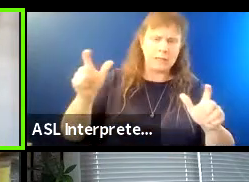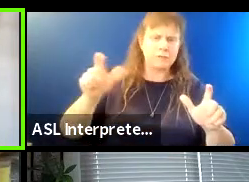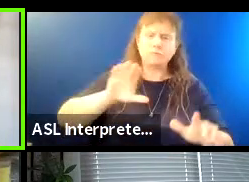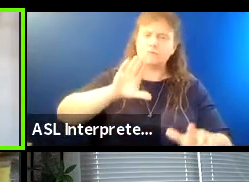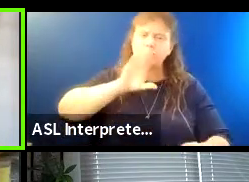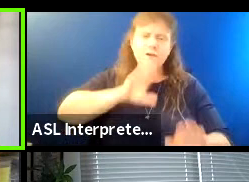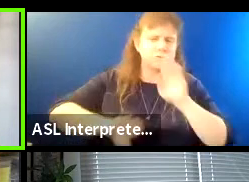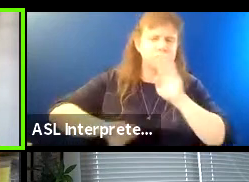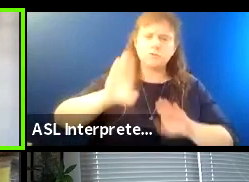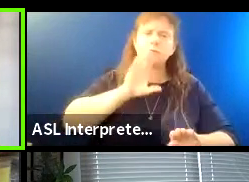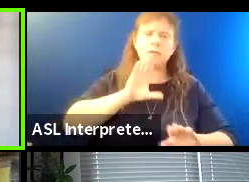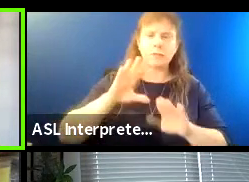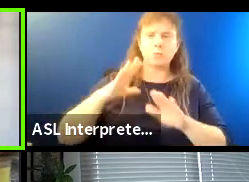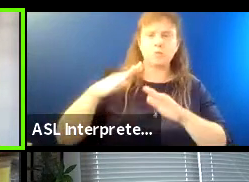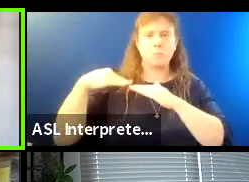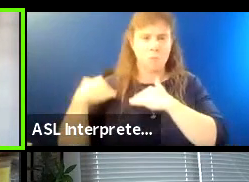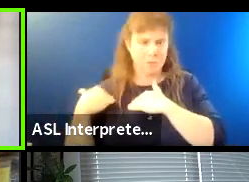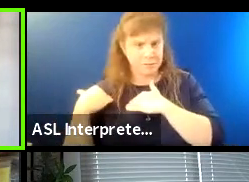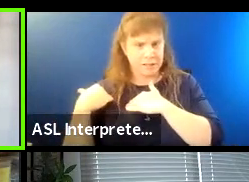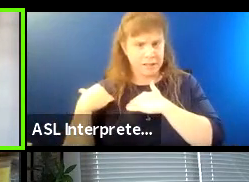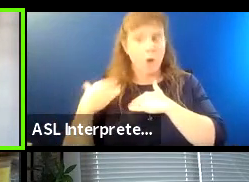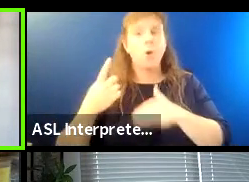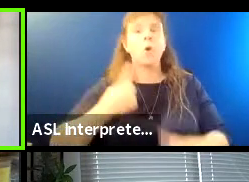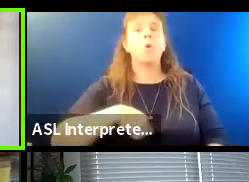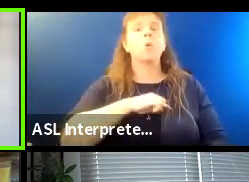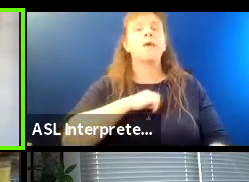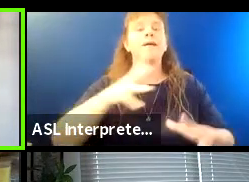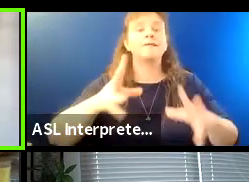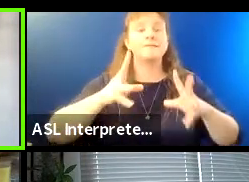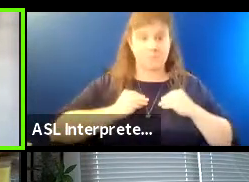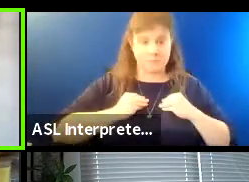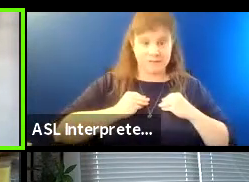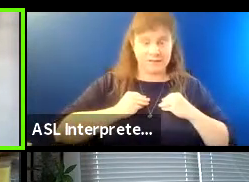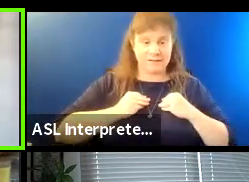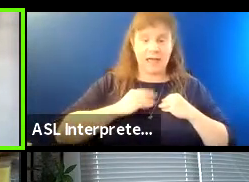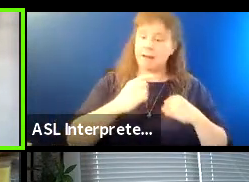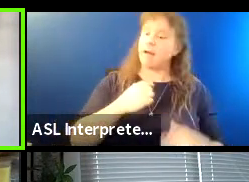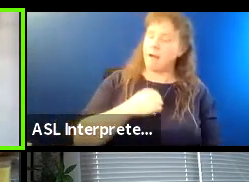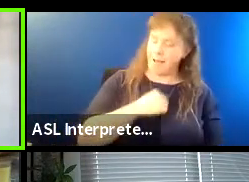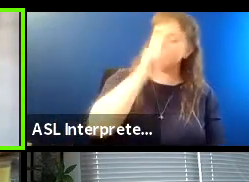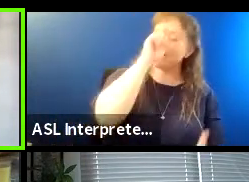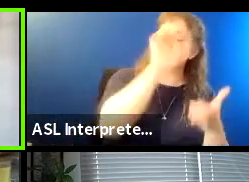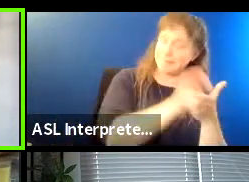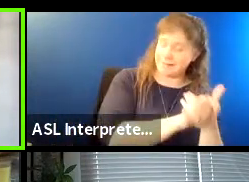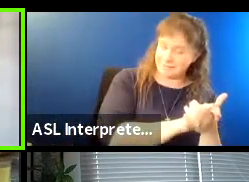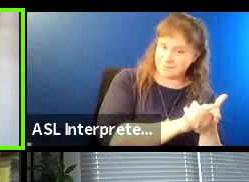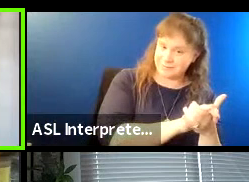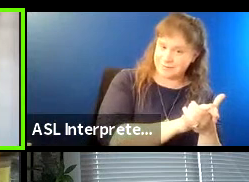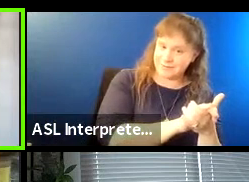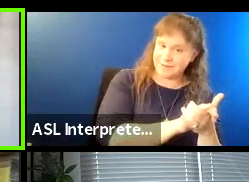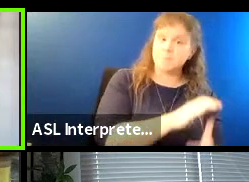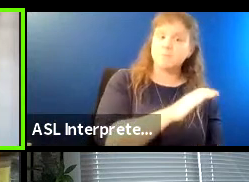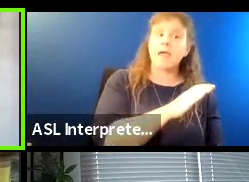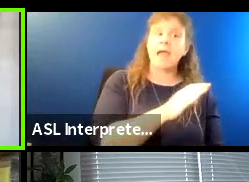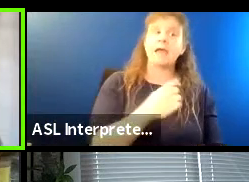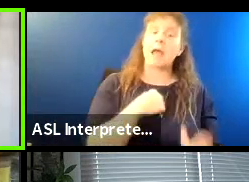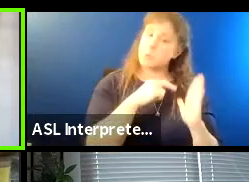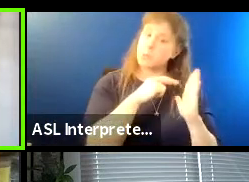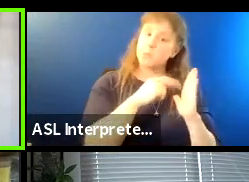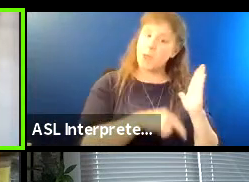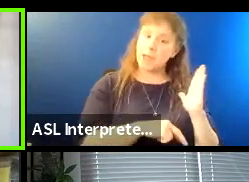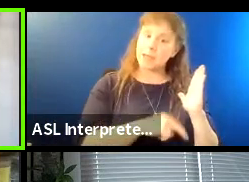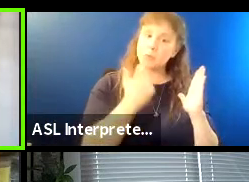frustrating task. And I believe, and I read in the